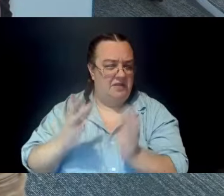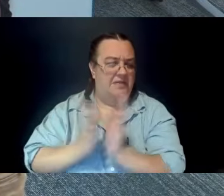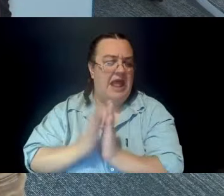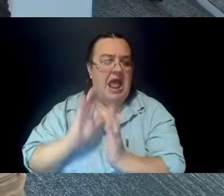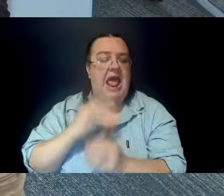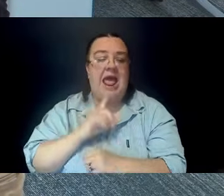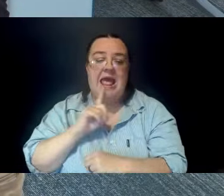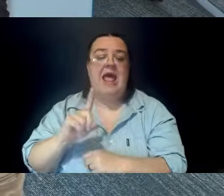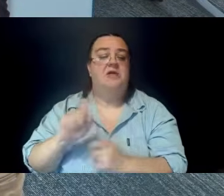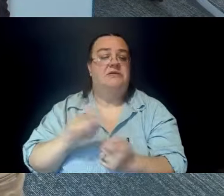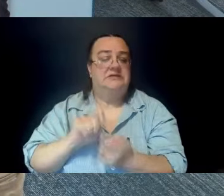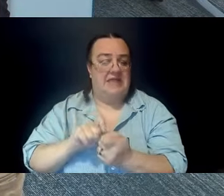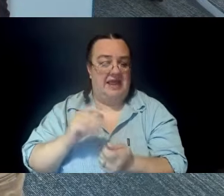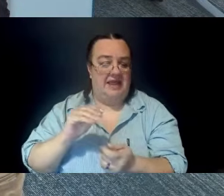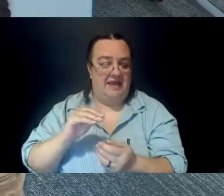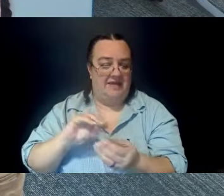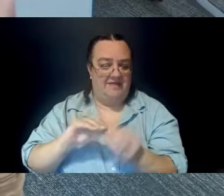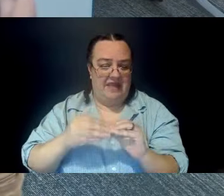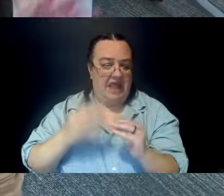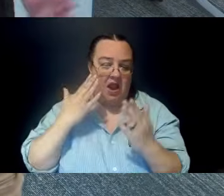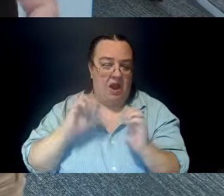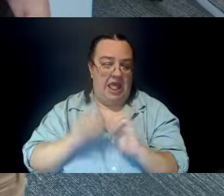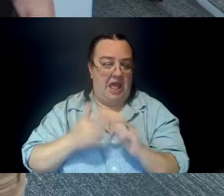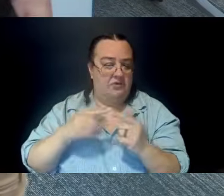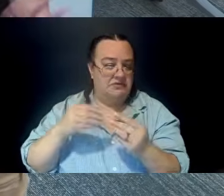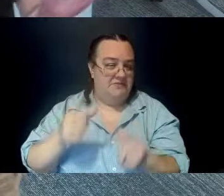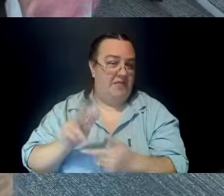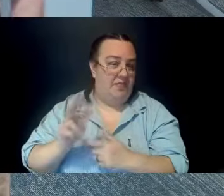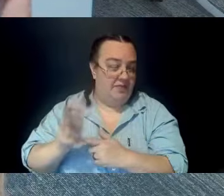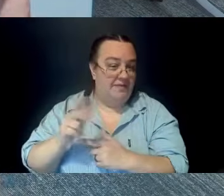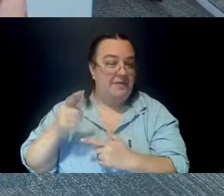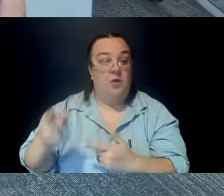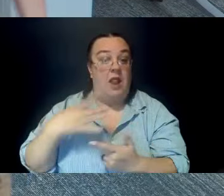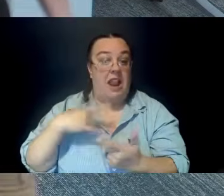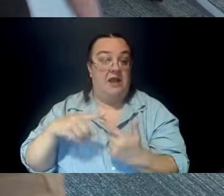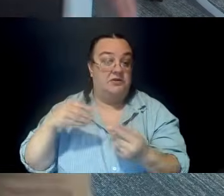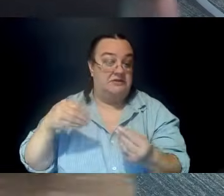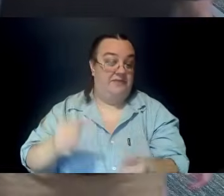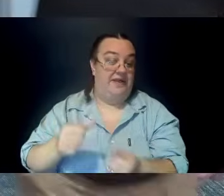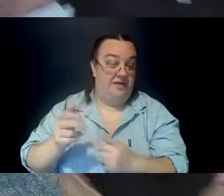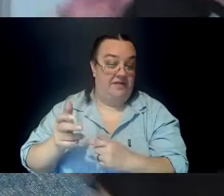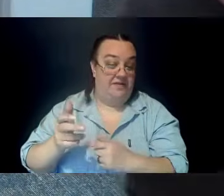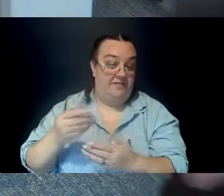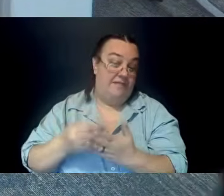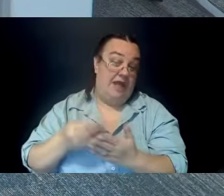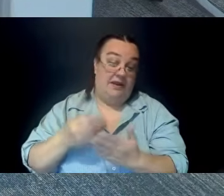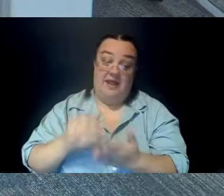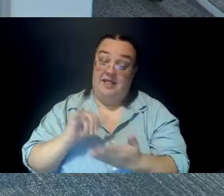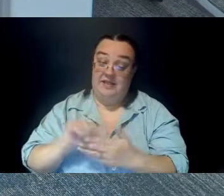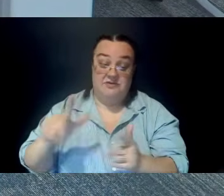I don't know how to spend 3 minutes other than you guys like to spend money. That's all I can say. Cheerio.